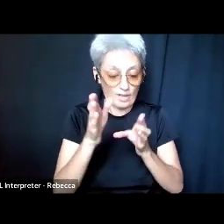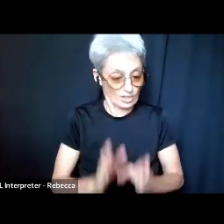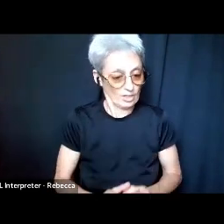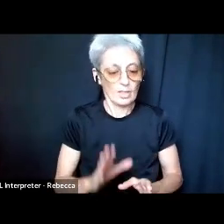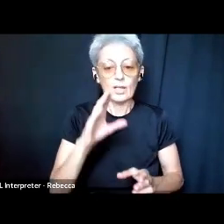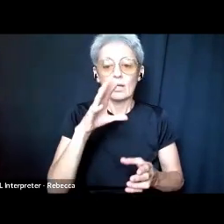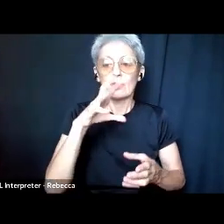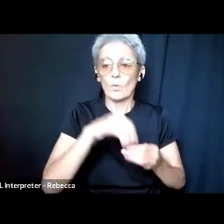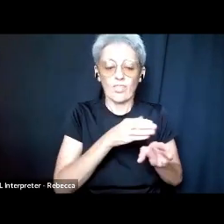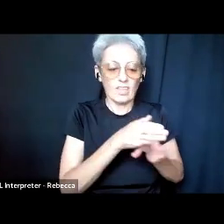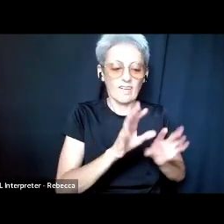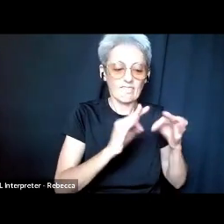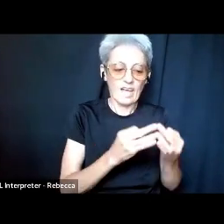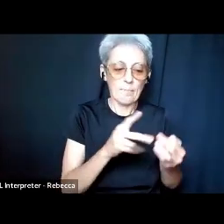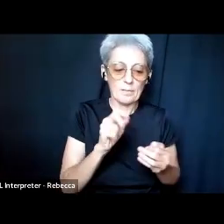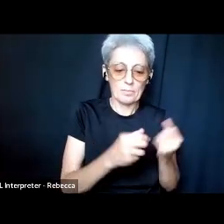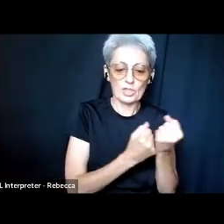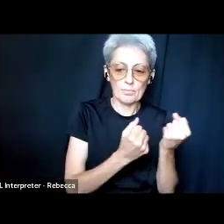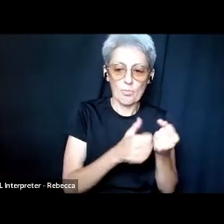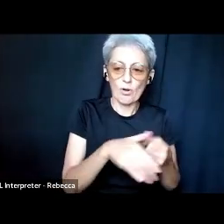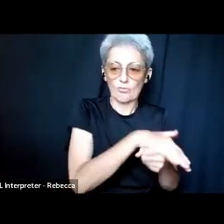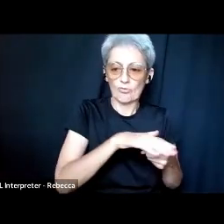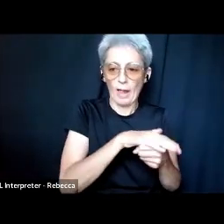support realm. And so we get